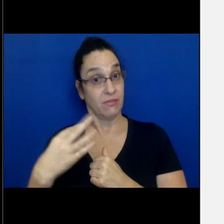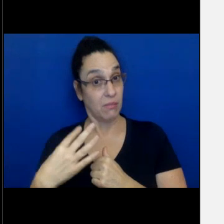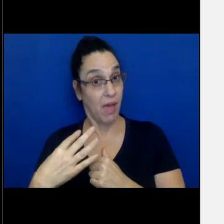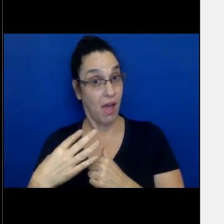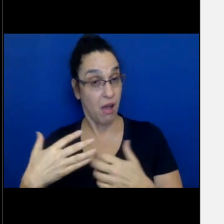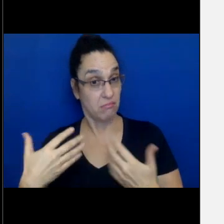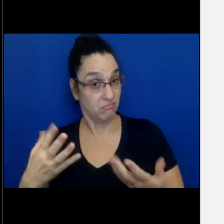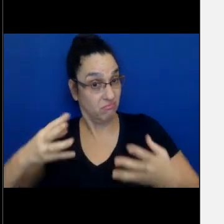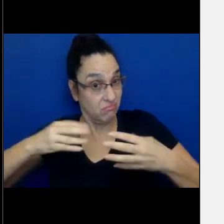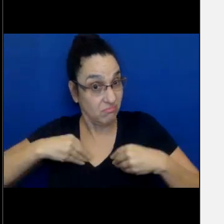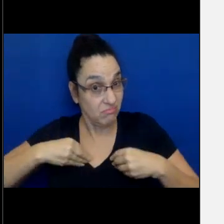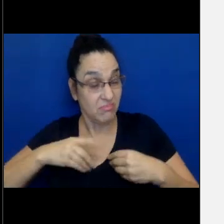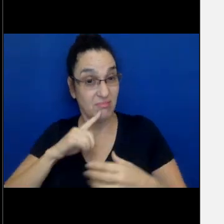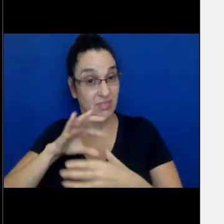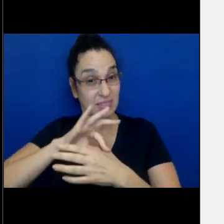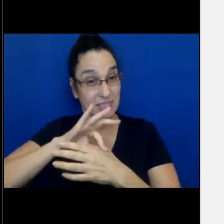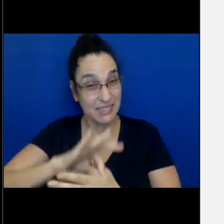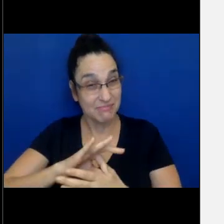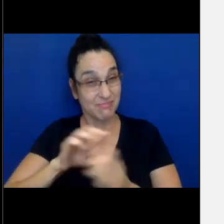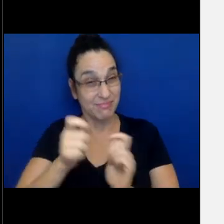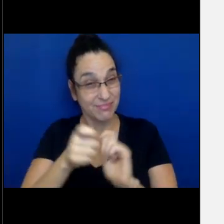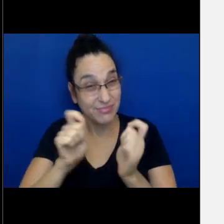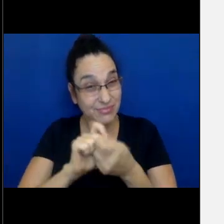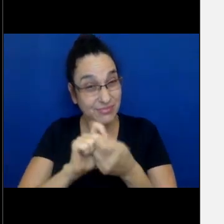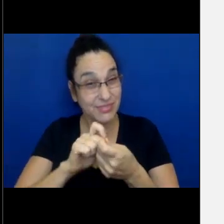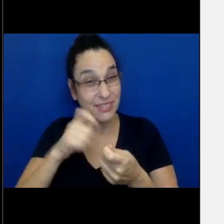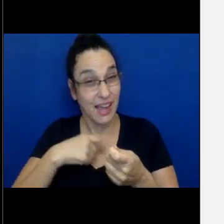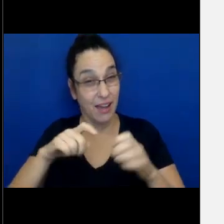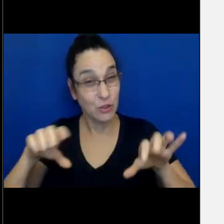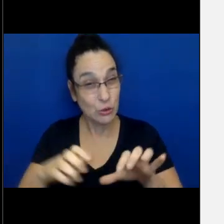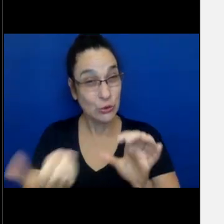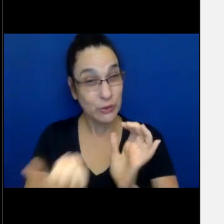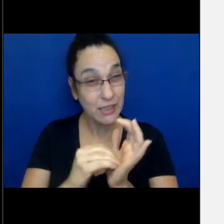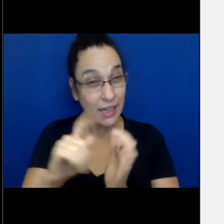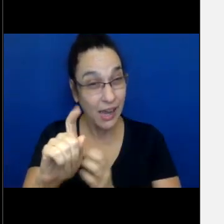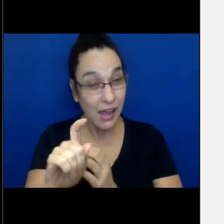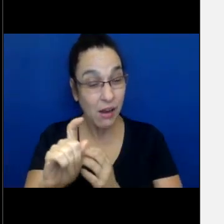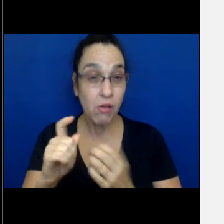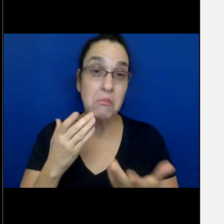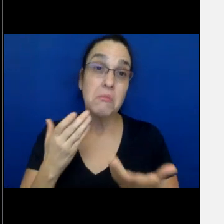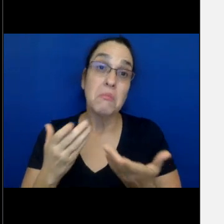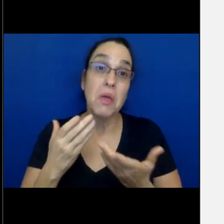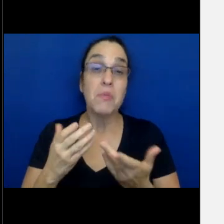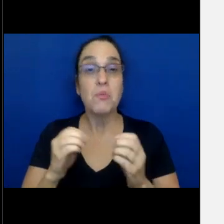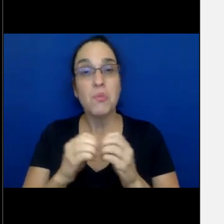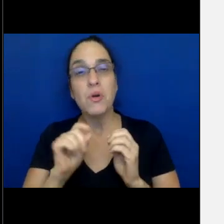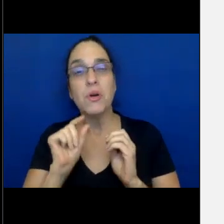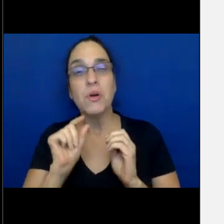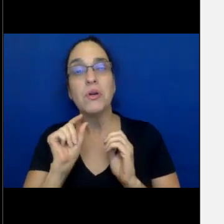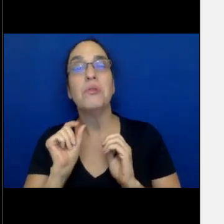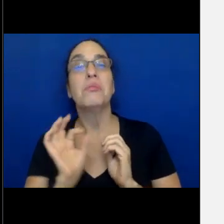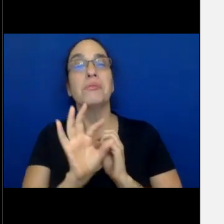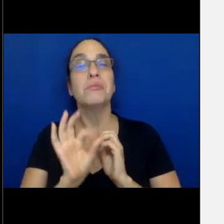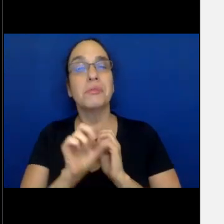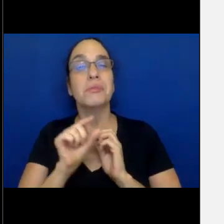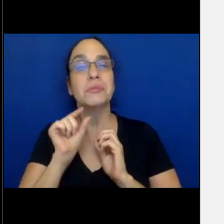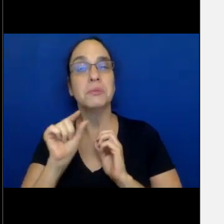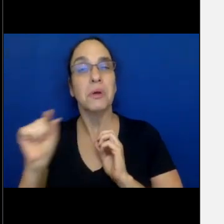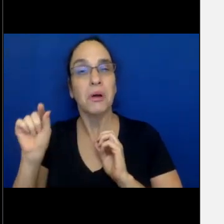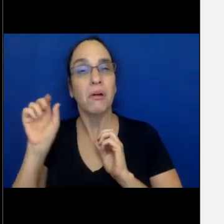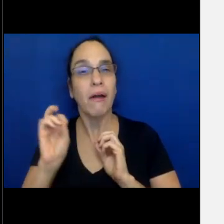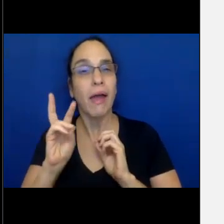in terms of redoing some sort of analyses, or are these just, text edits or changing a figure here and